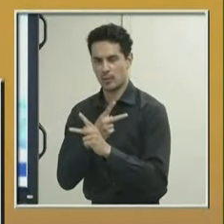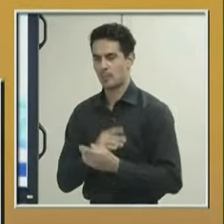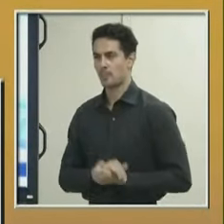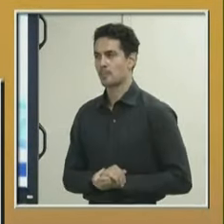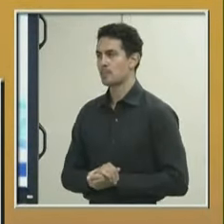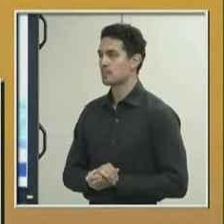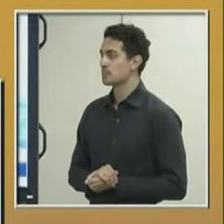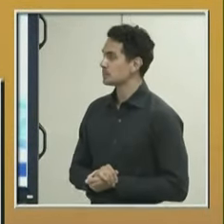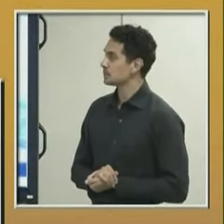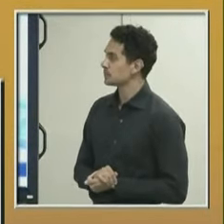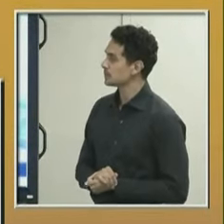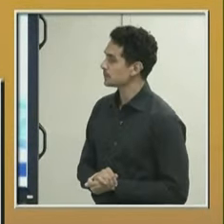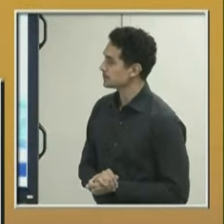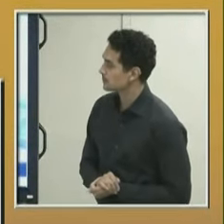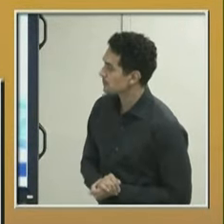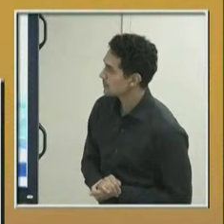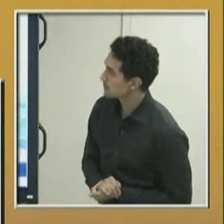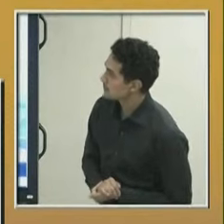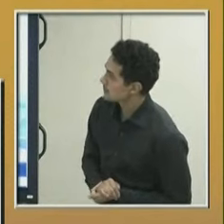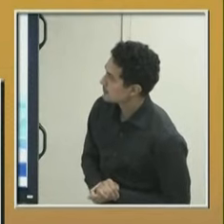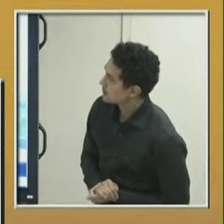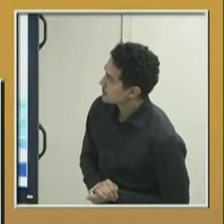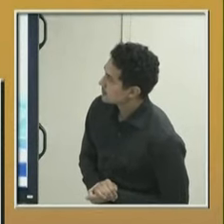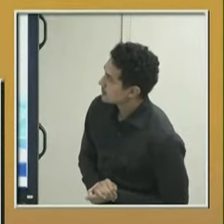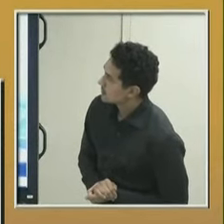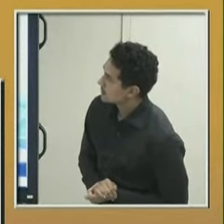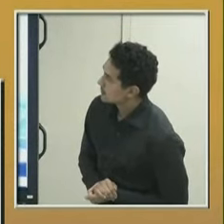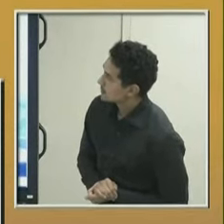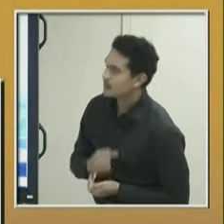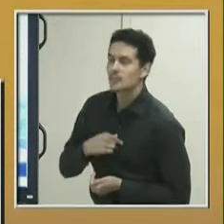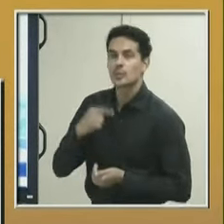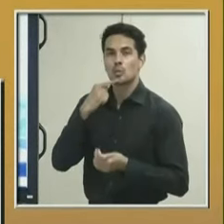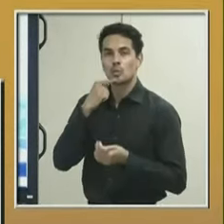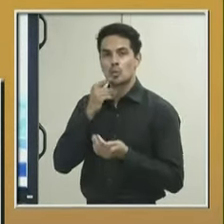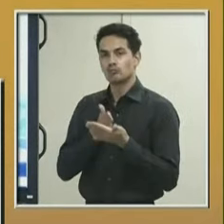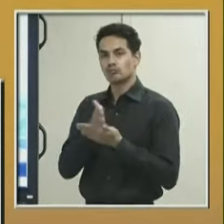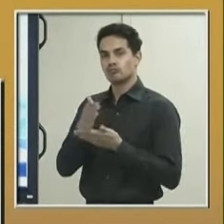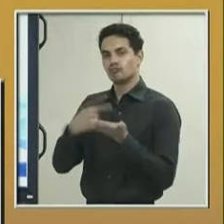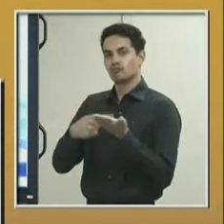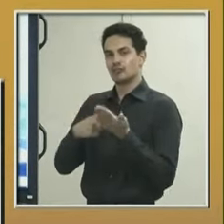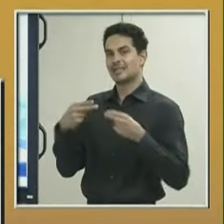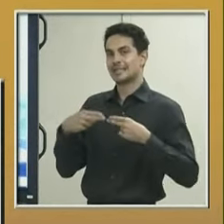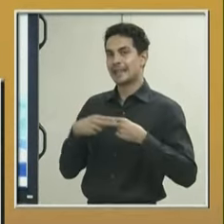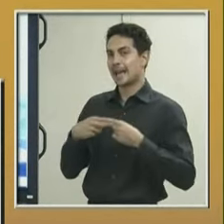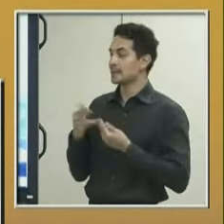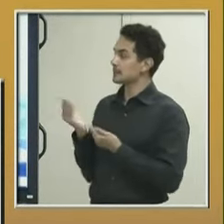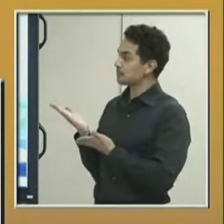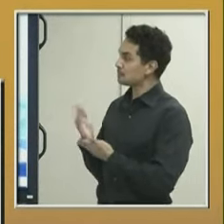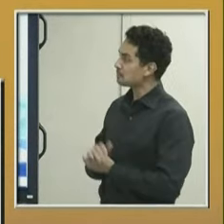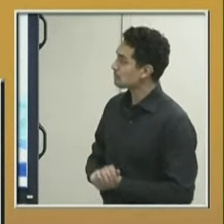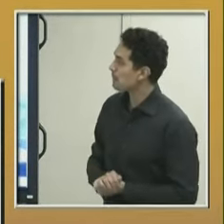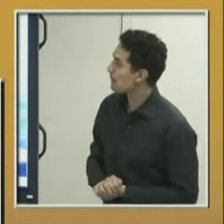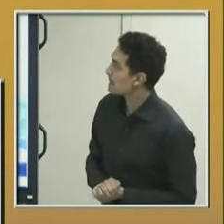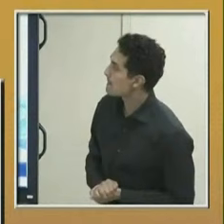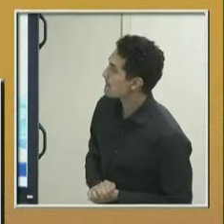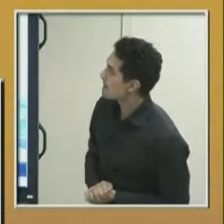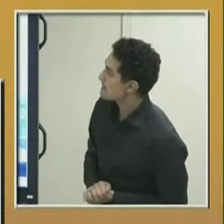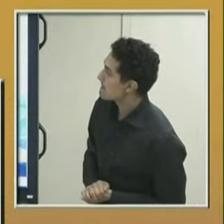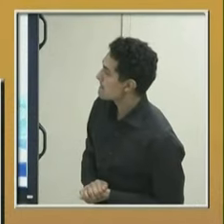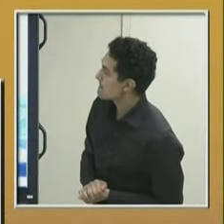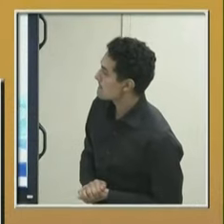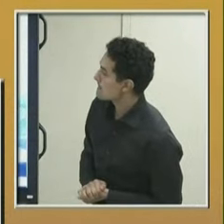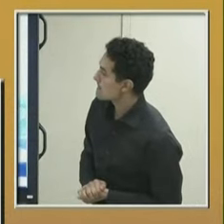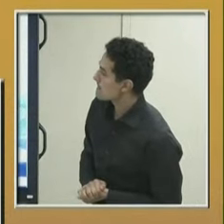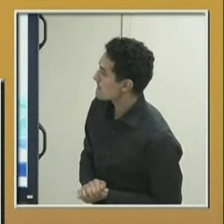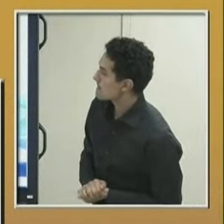I'm going to go through a few slides that are taken from the report itself and to give you some